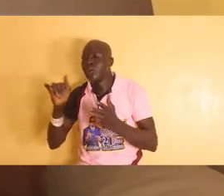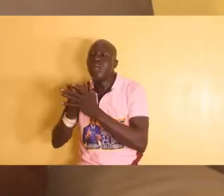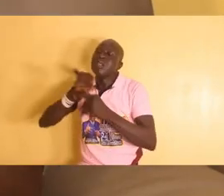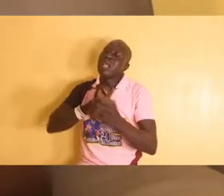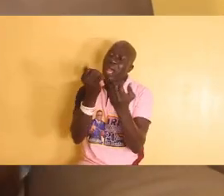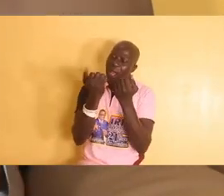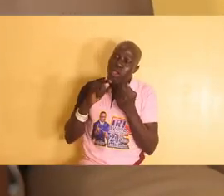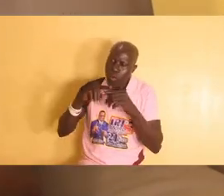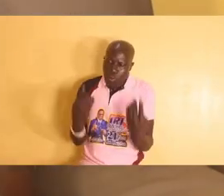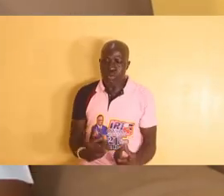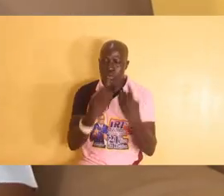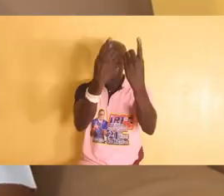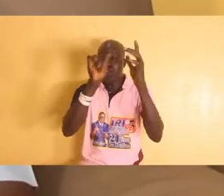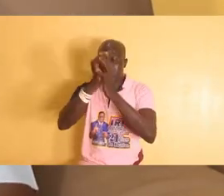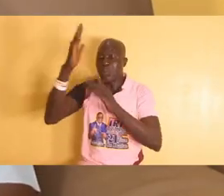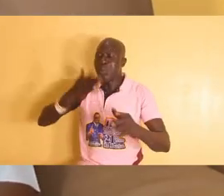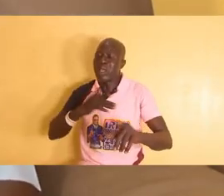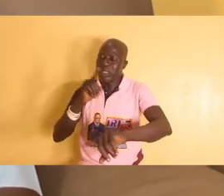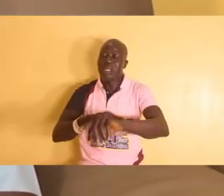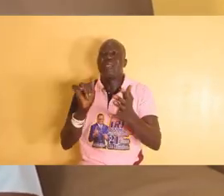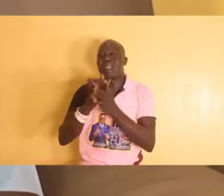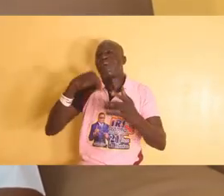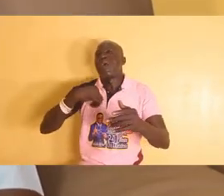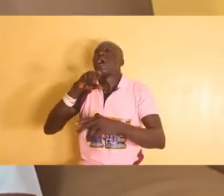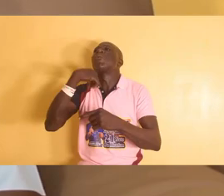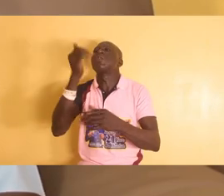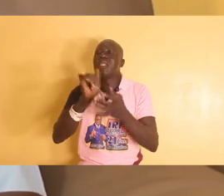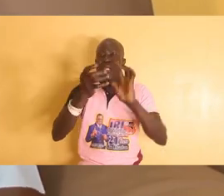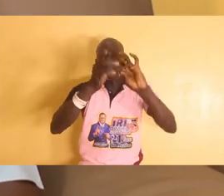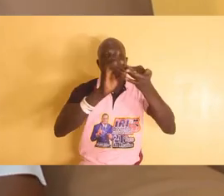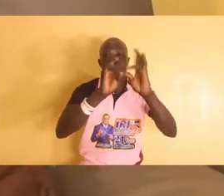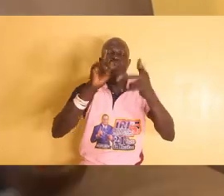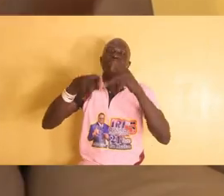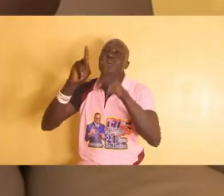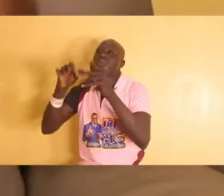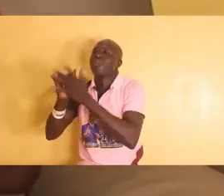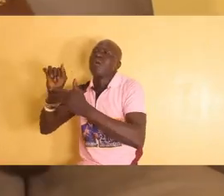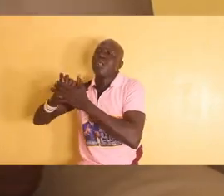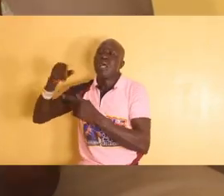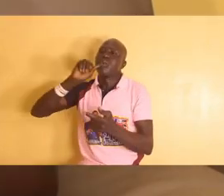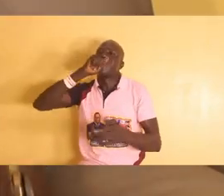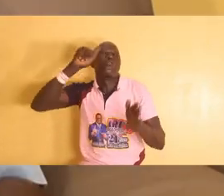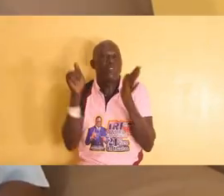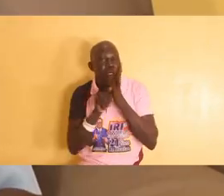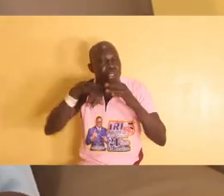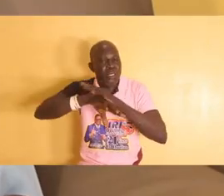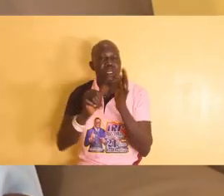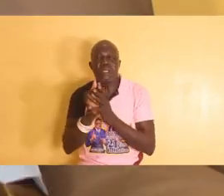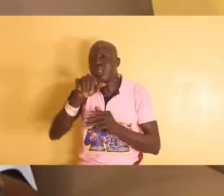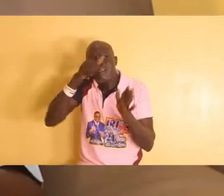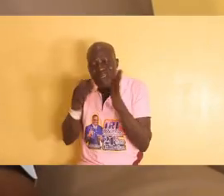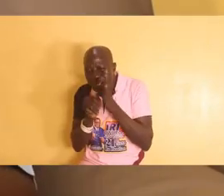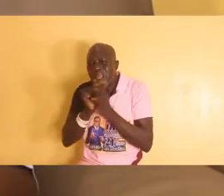dream. That's why I devoted my time. We'll be telling people. The secret